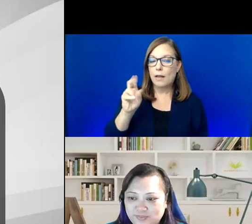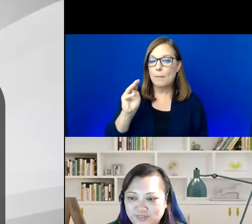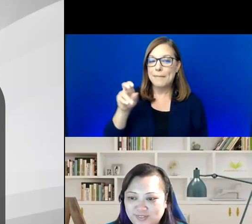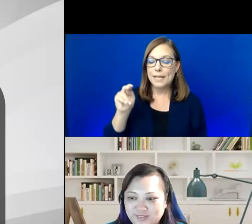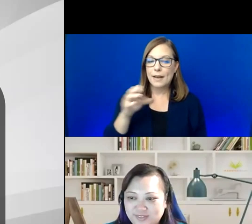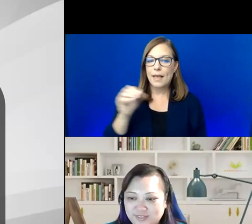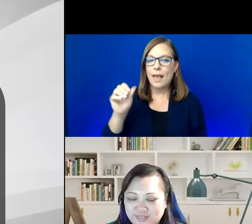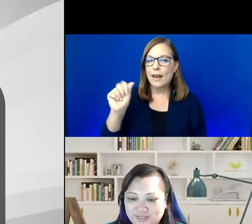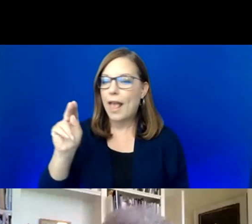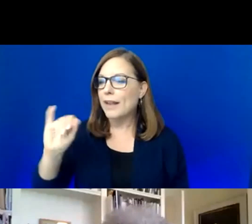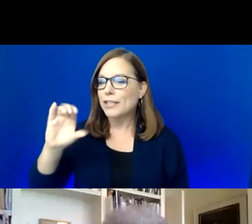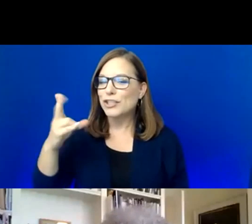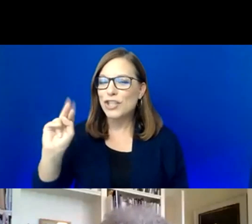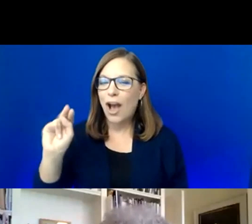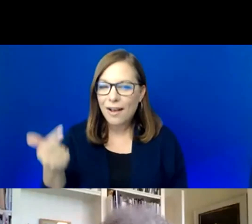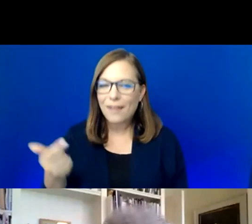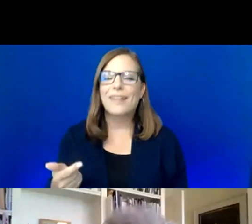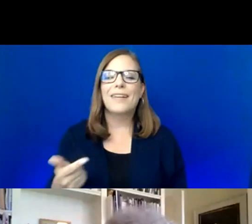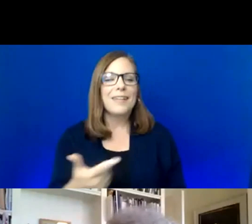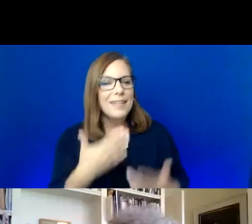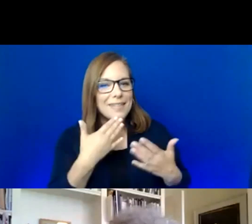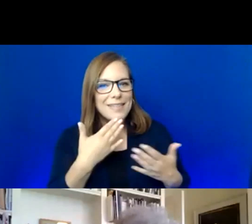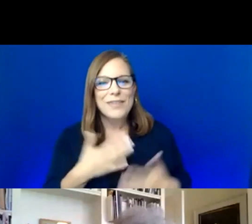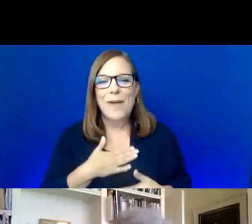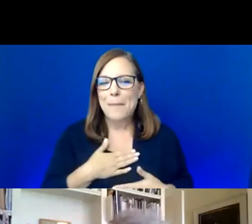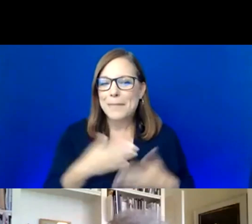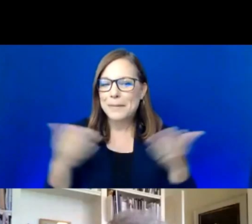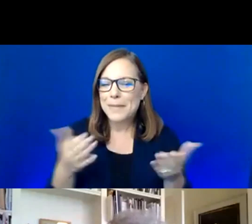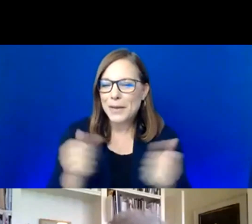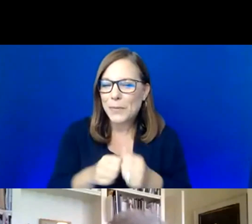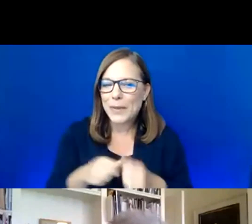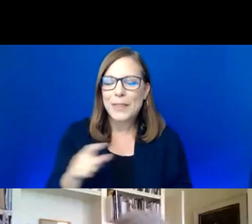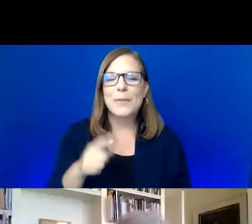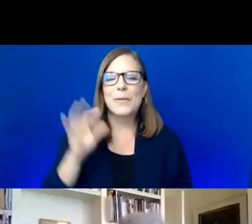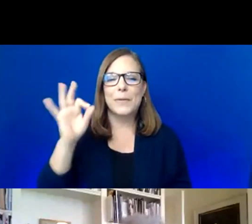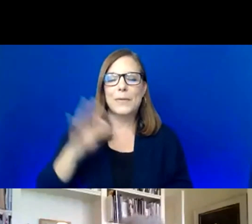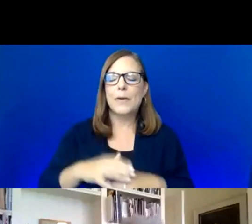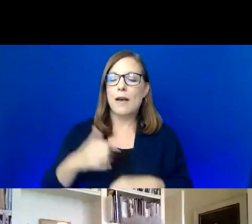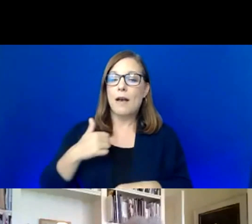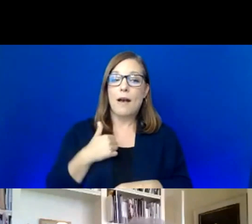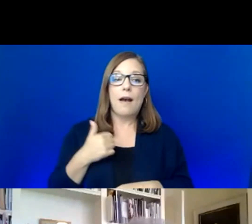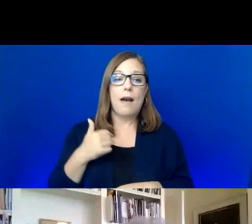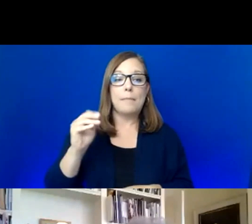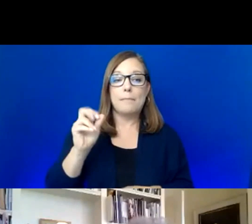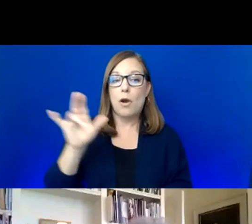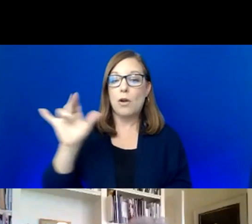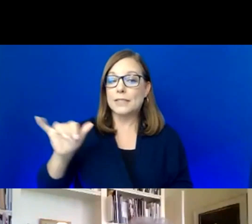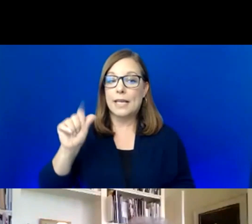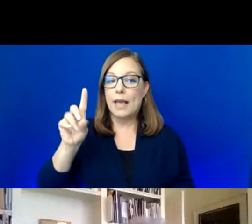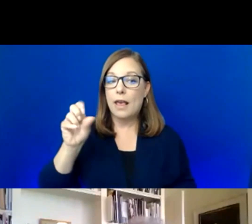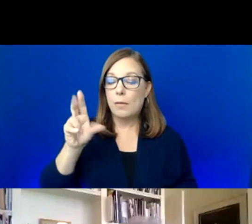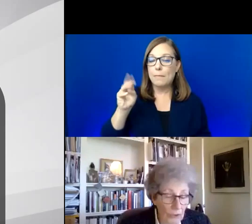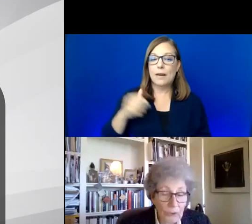So happy to be here with you. Thank you, Connie. I'm Marcy Adelman. I'm a clinical psychologist, psychotherapist,